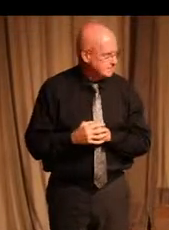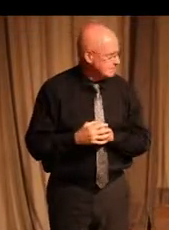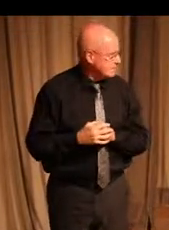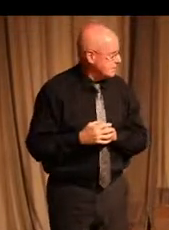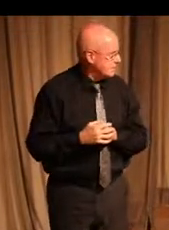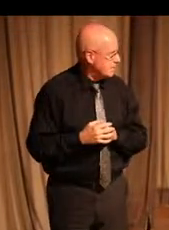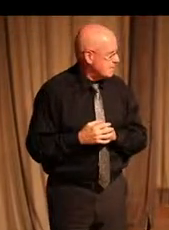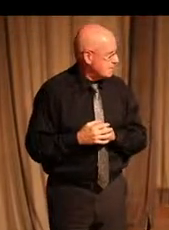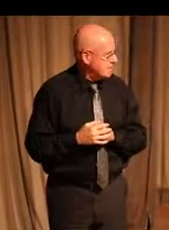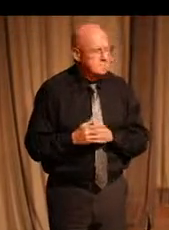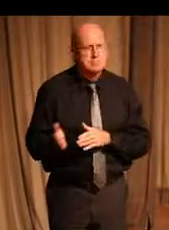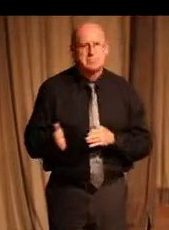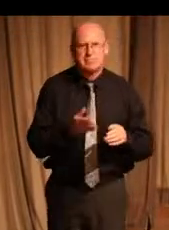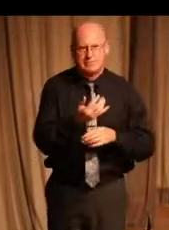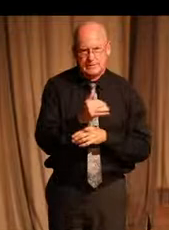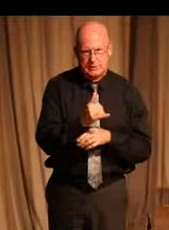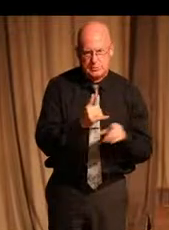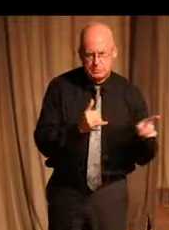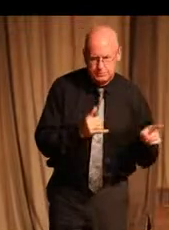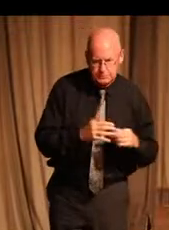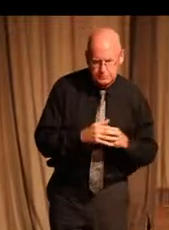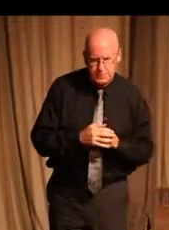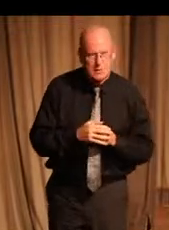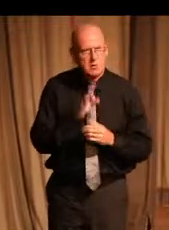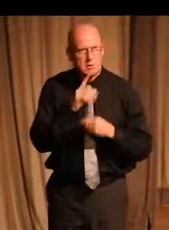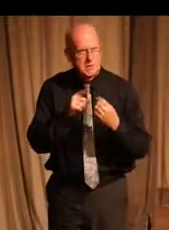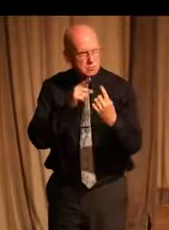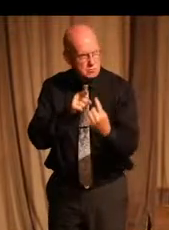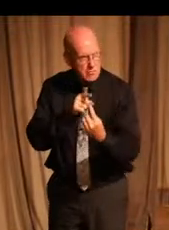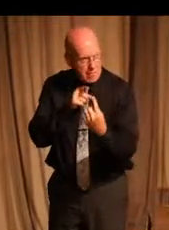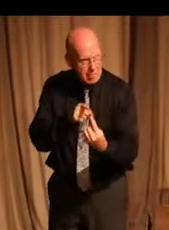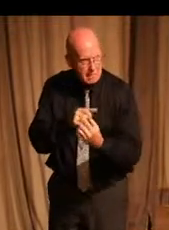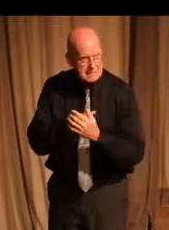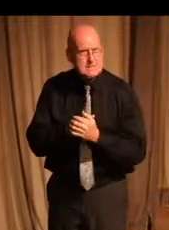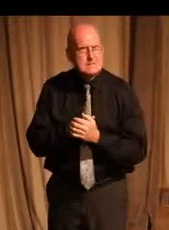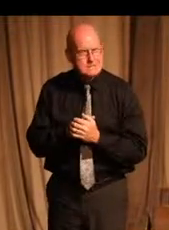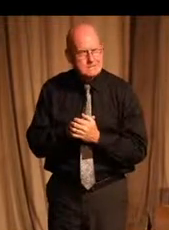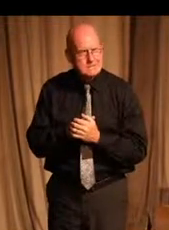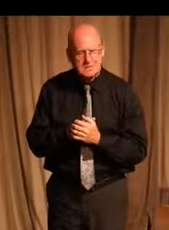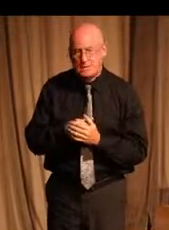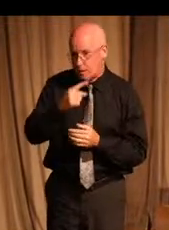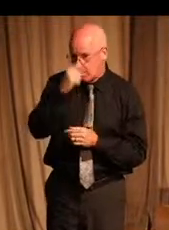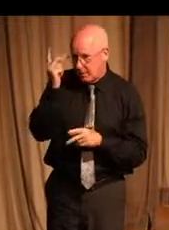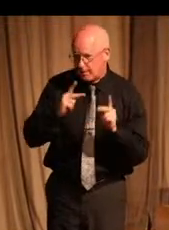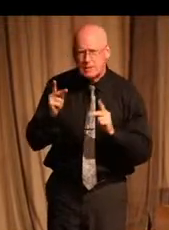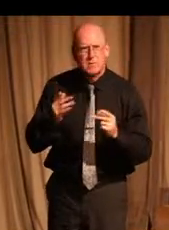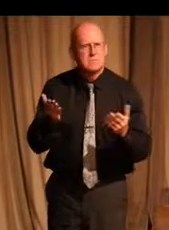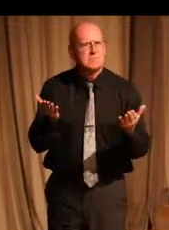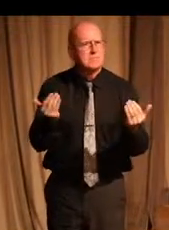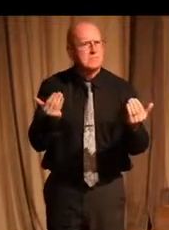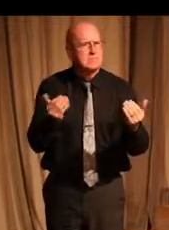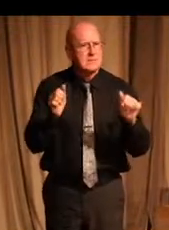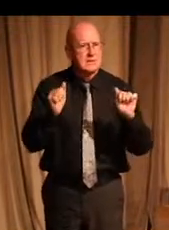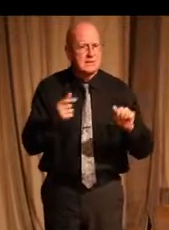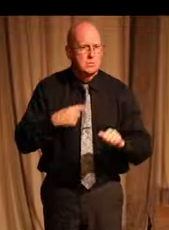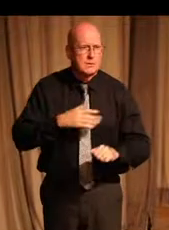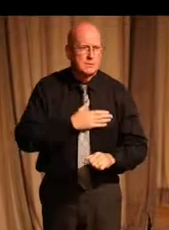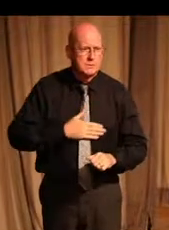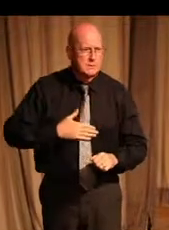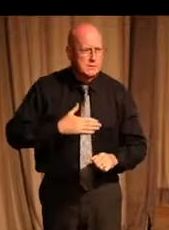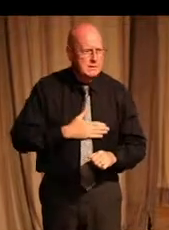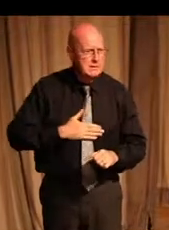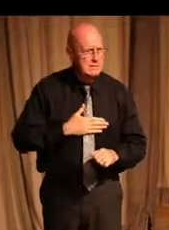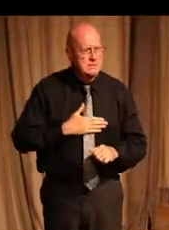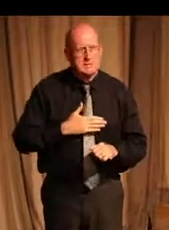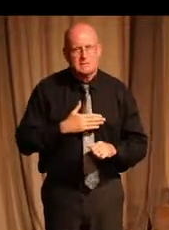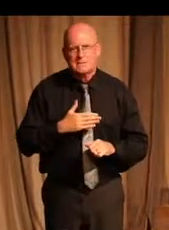Did you ask us about the struggle? Where are we with the struggle? Okay, Black people, can we please move beyond